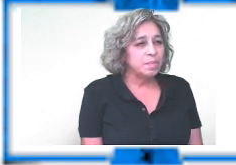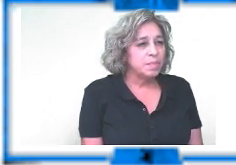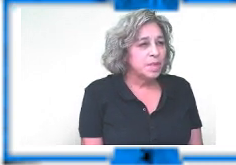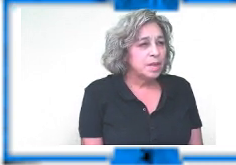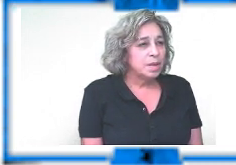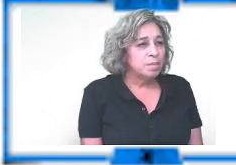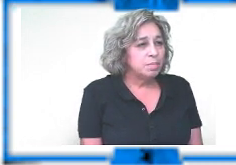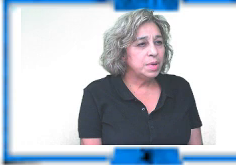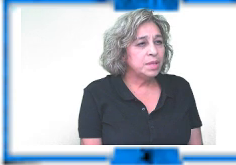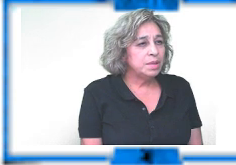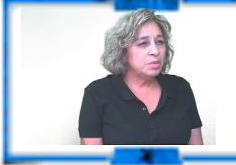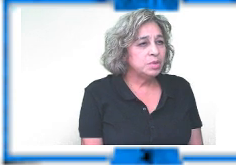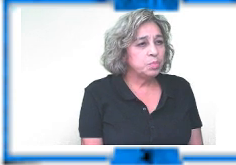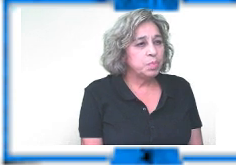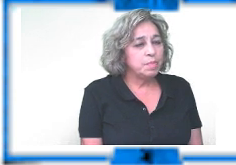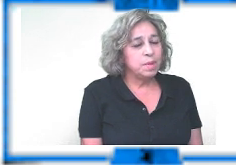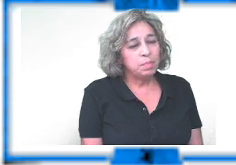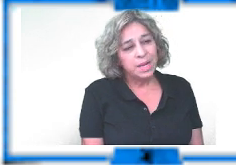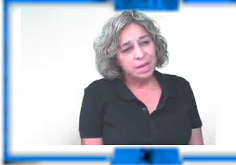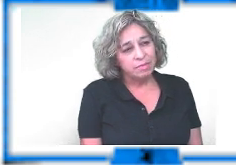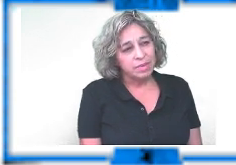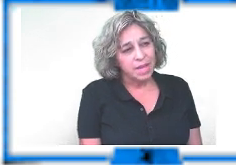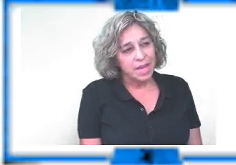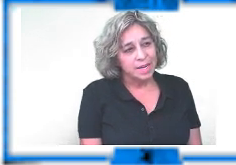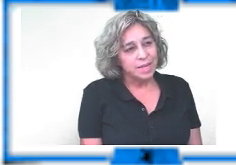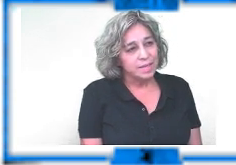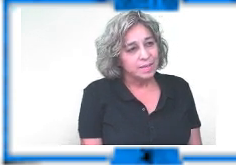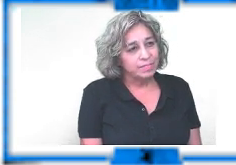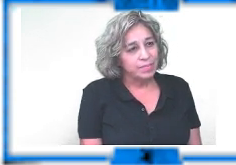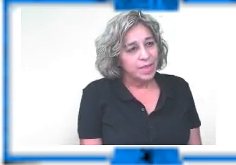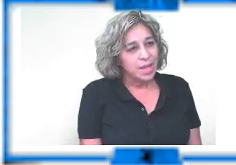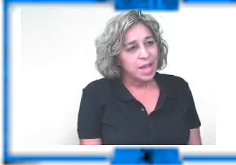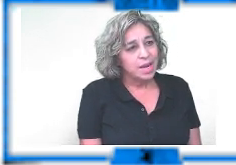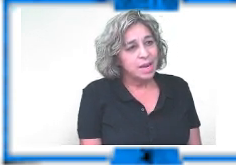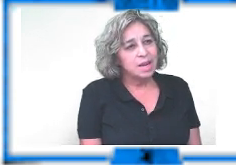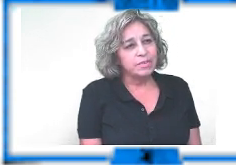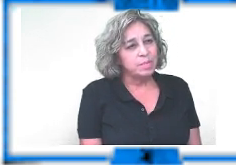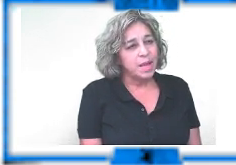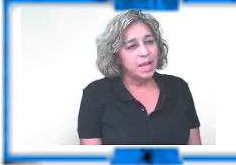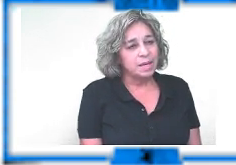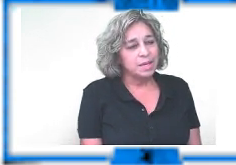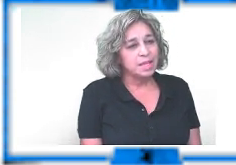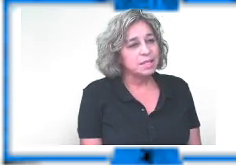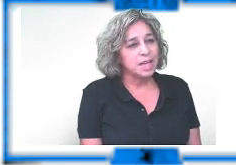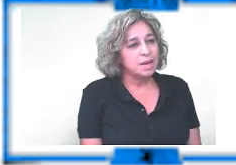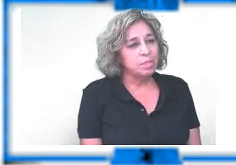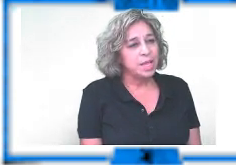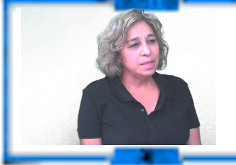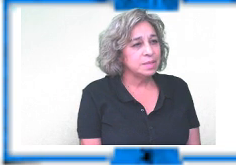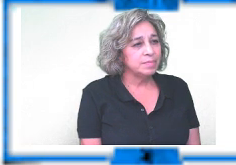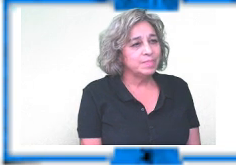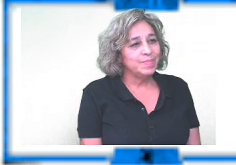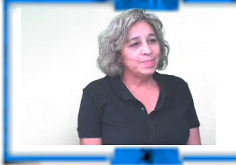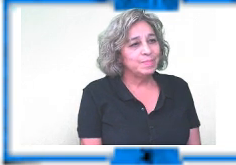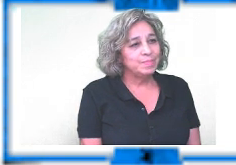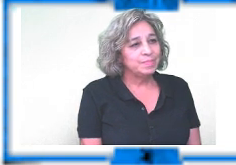inform. But there was plenty of candidates, and none of them had these kind of